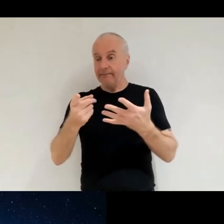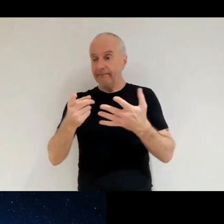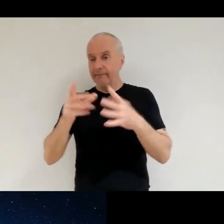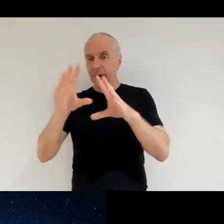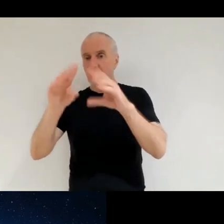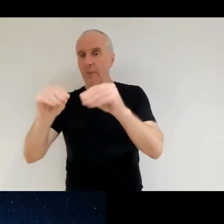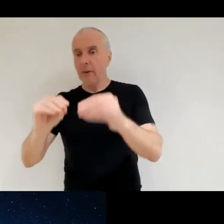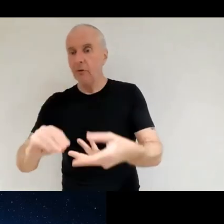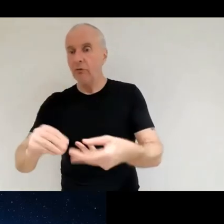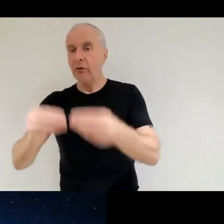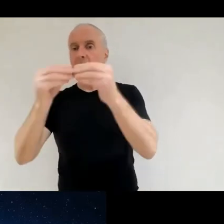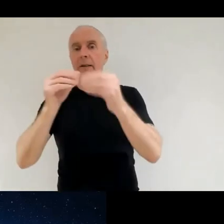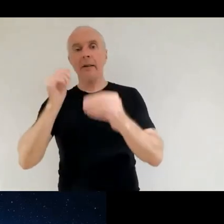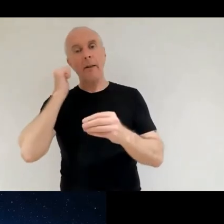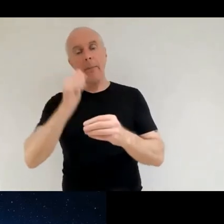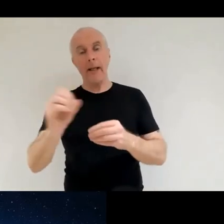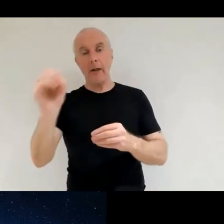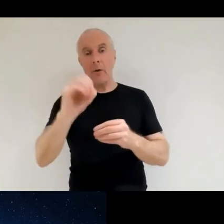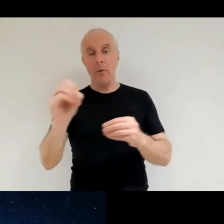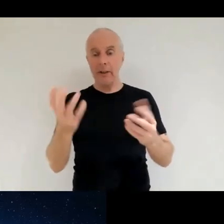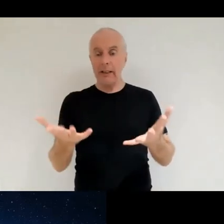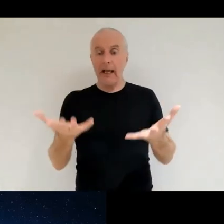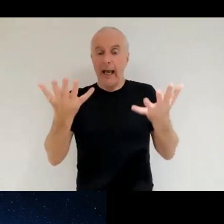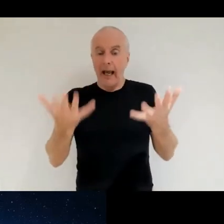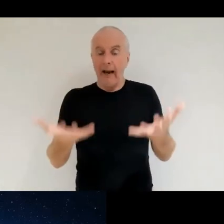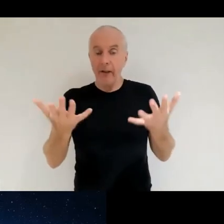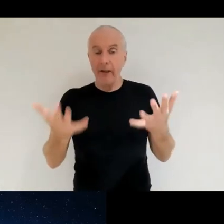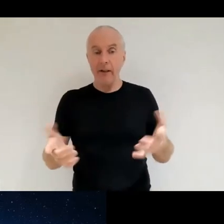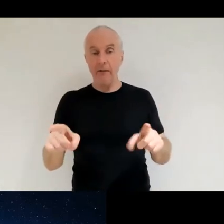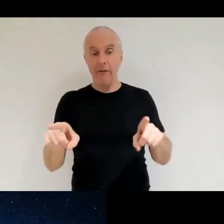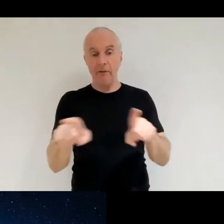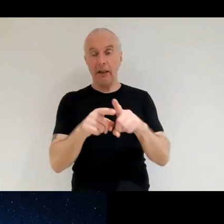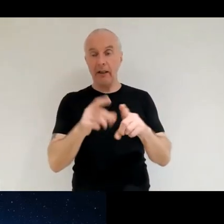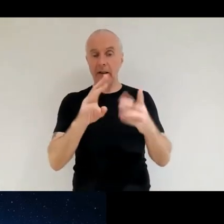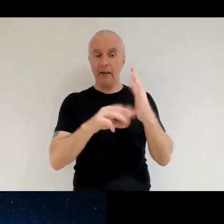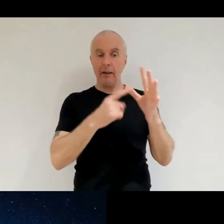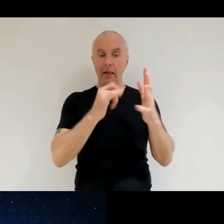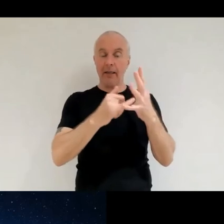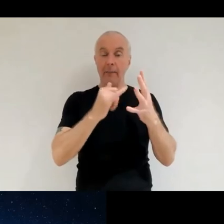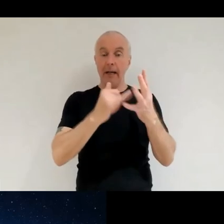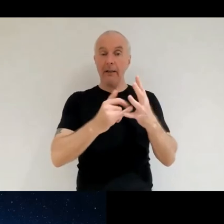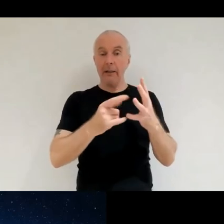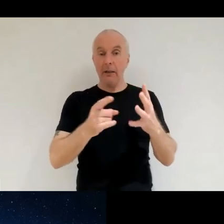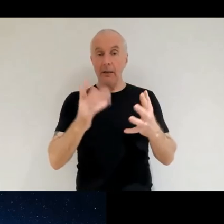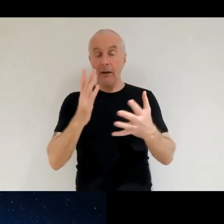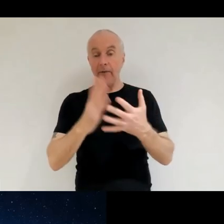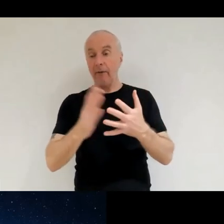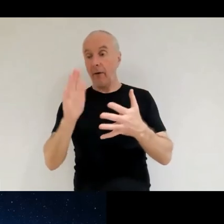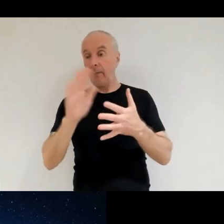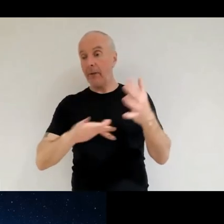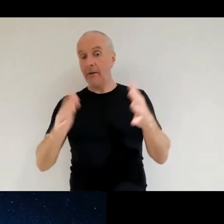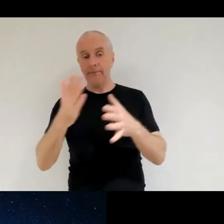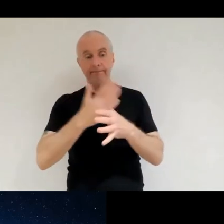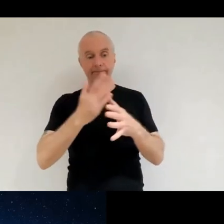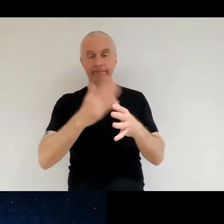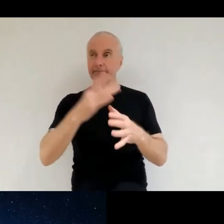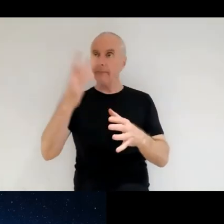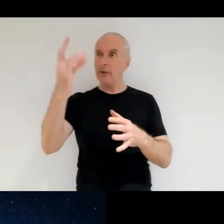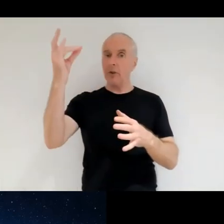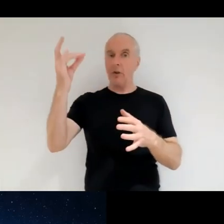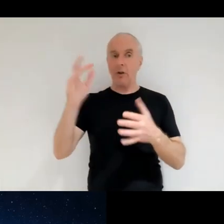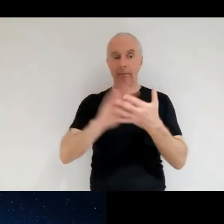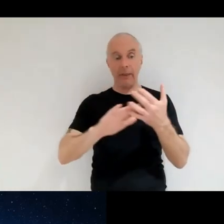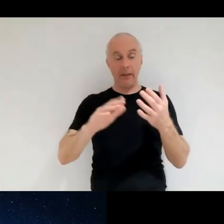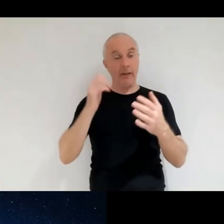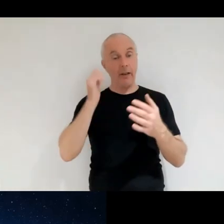that's heavier, because you have these pulsations and these pulsations lose the mass of the star. So if you lose mass of your initial star, then of course the black hole you form at the end